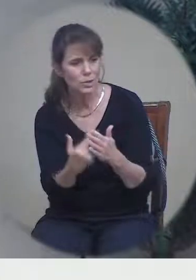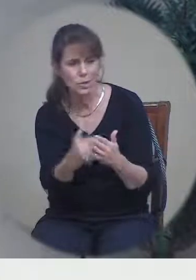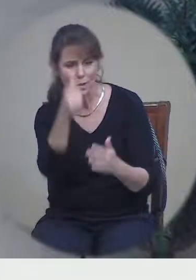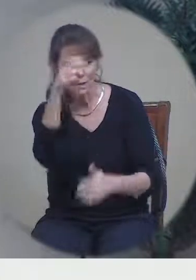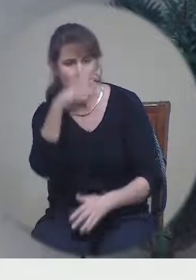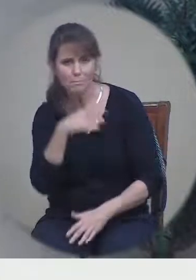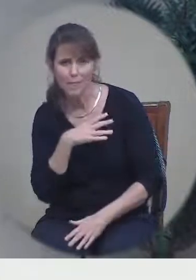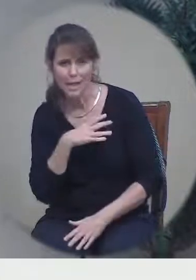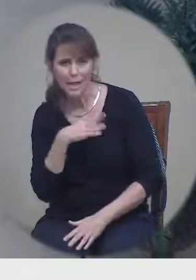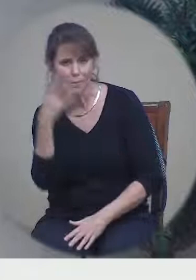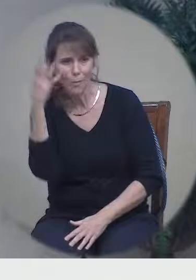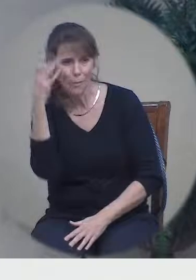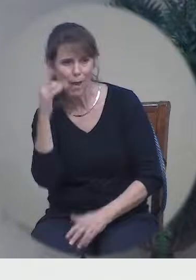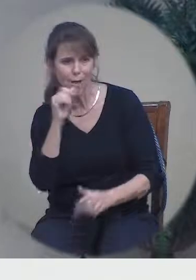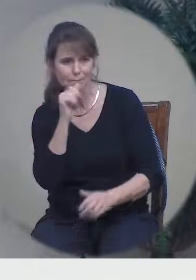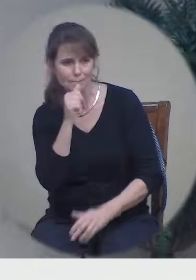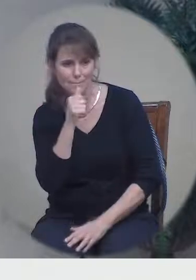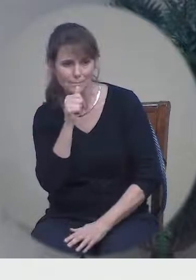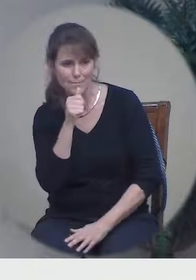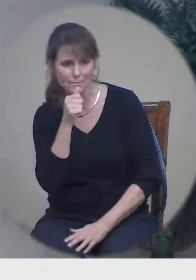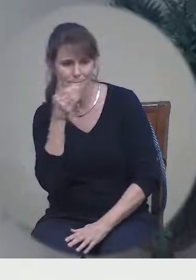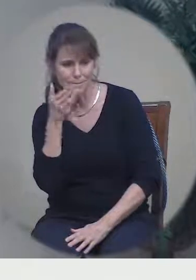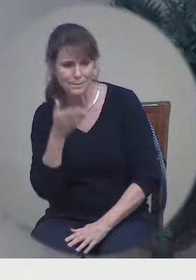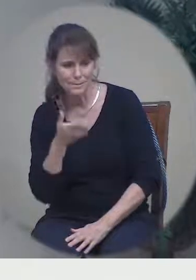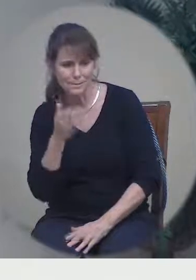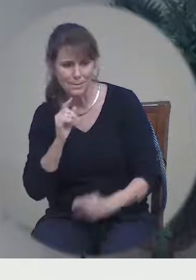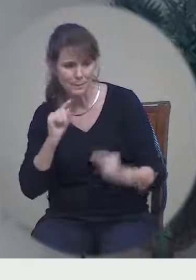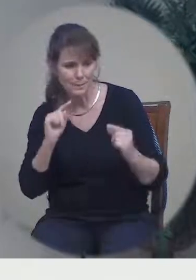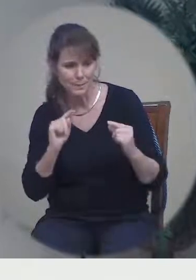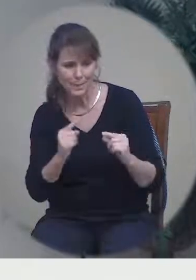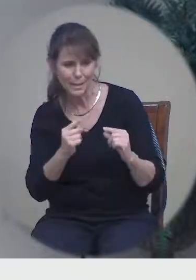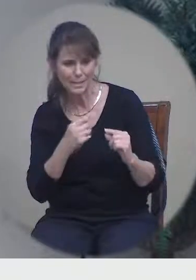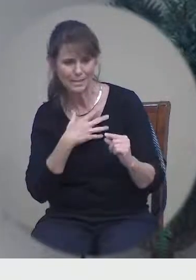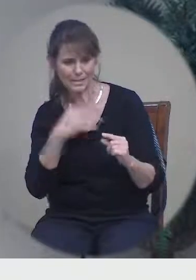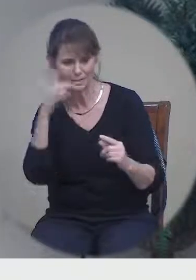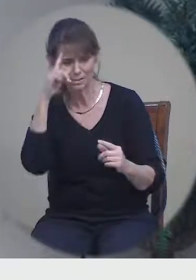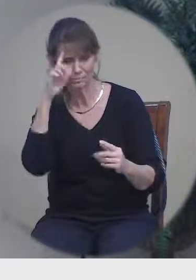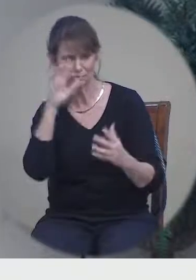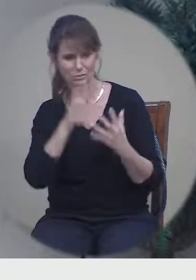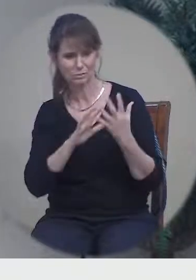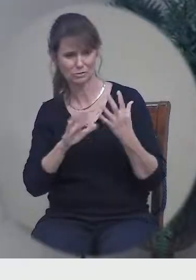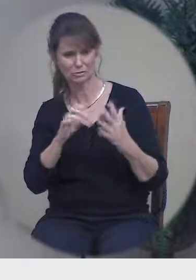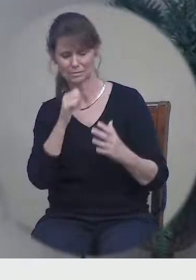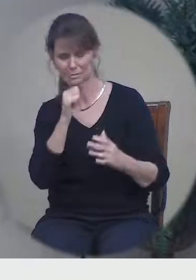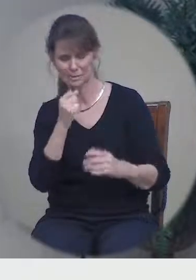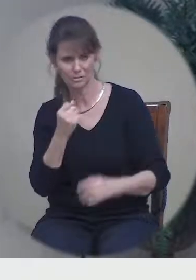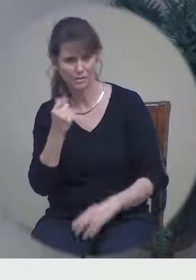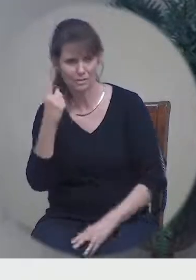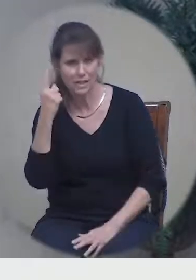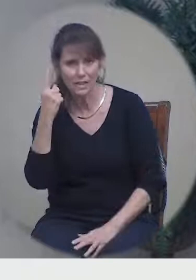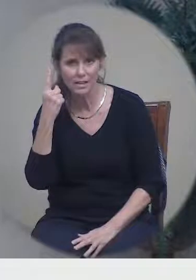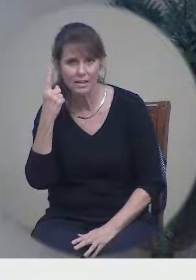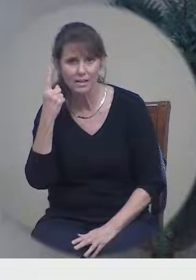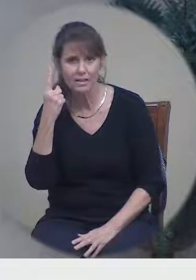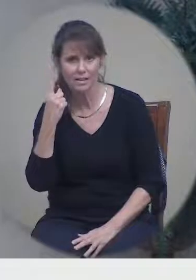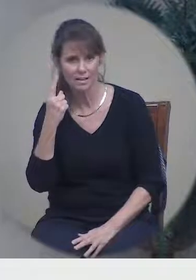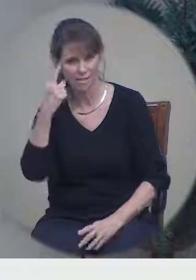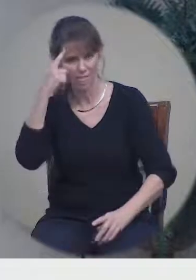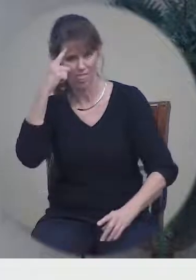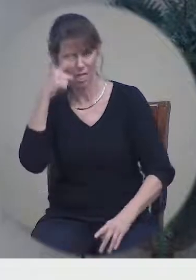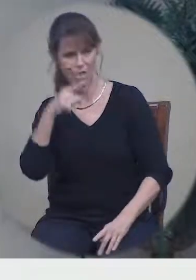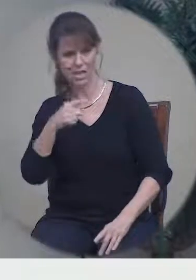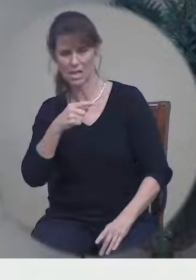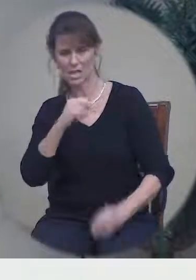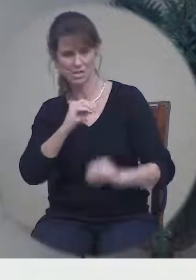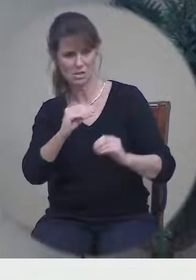deeply wounded by everything he's going through, and they're probably even confused because they thought Job was blameless and upright,